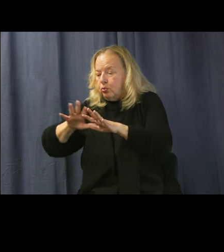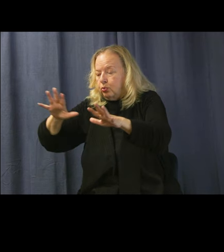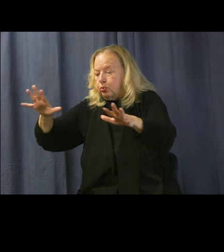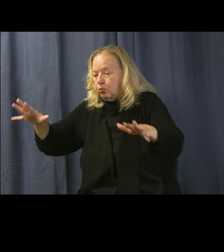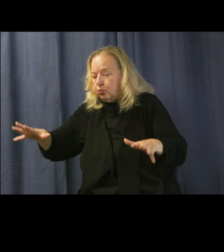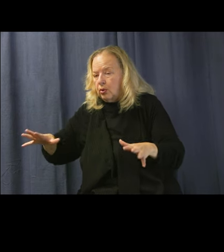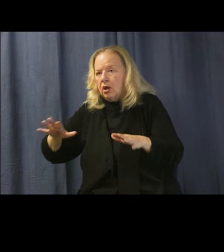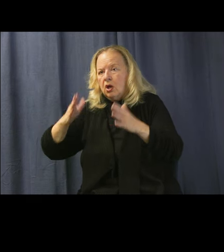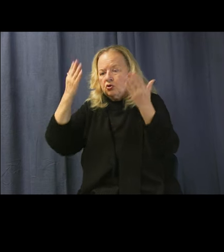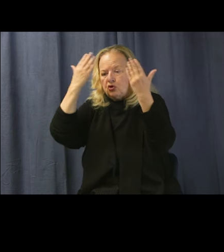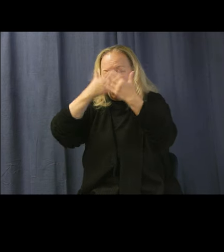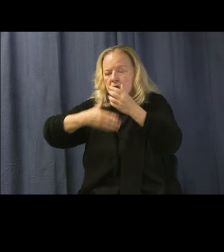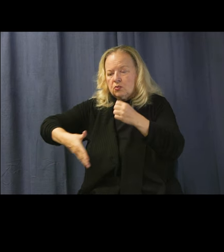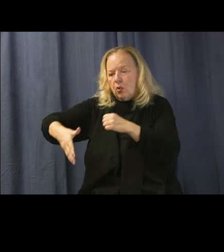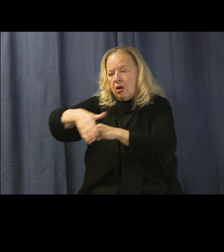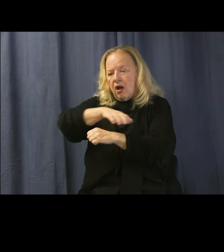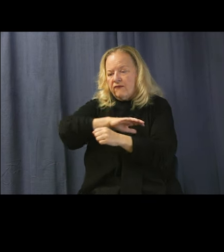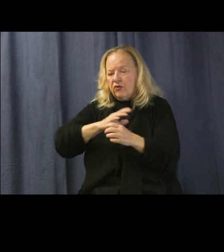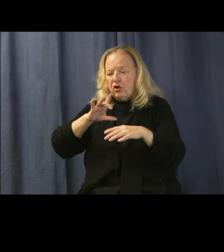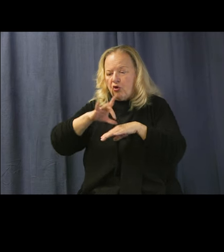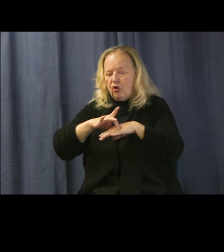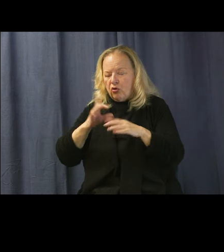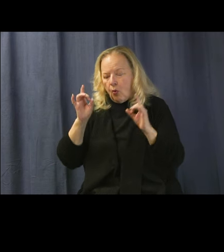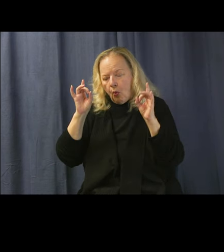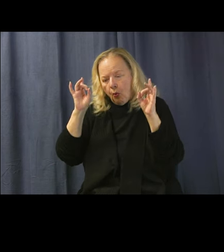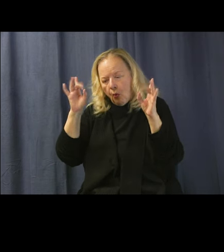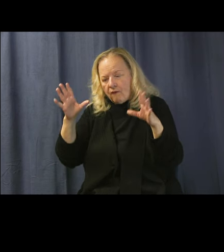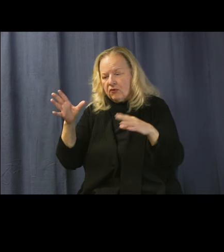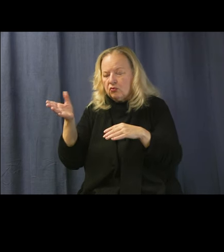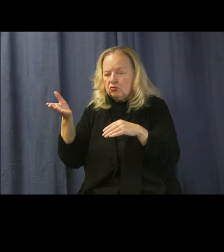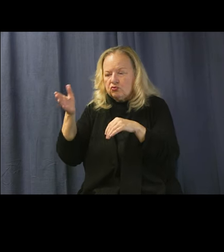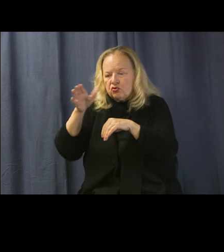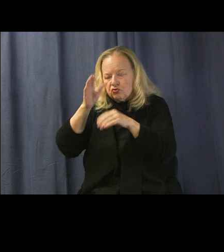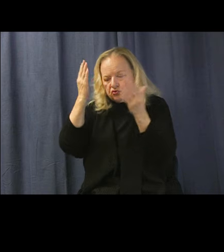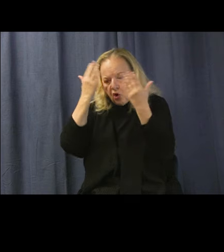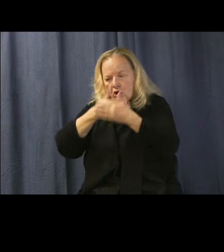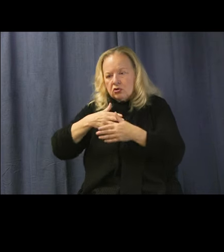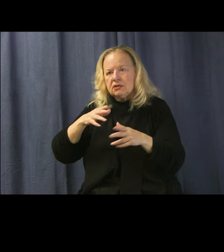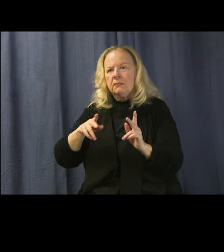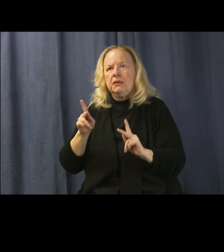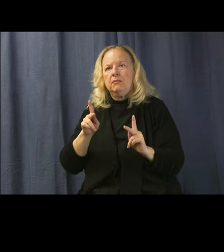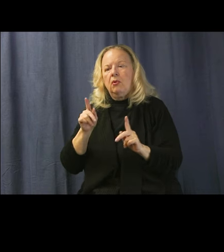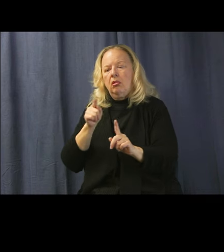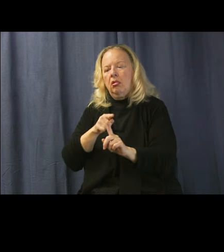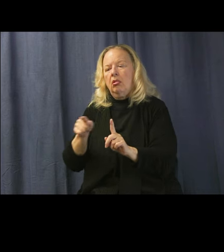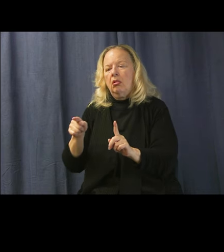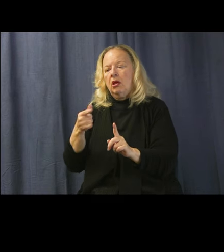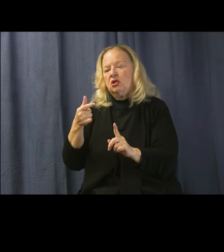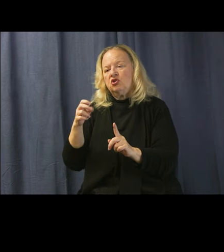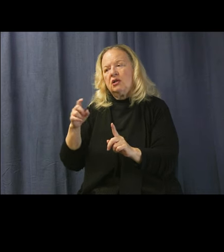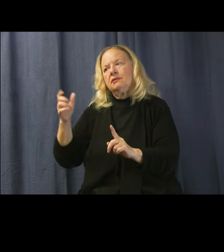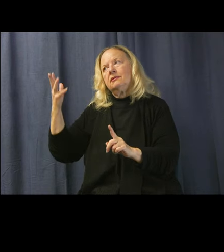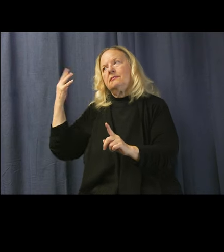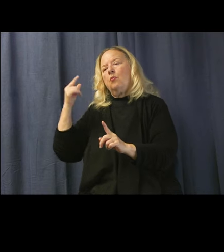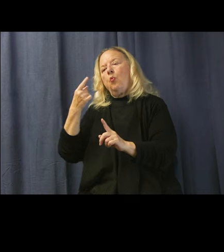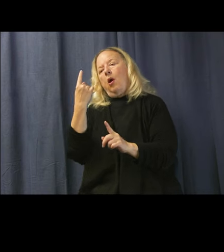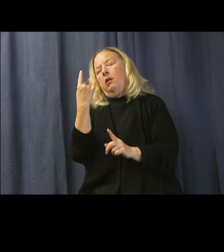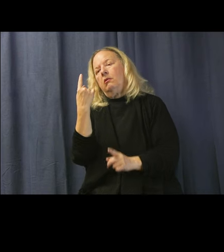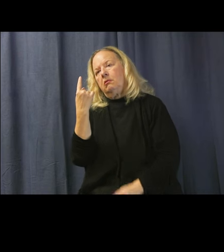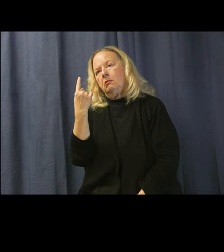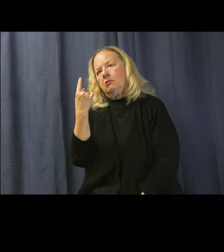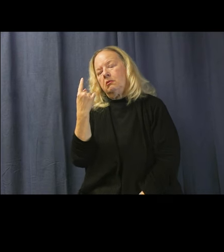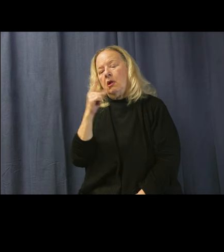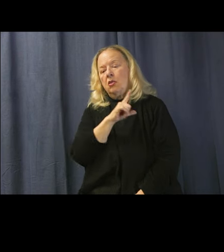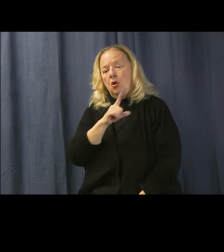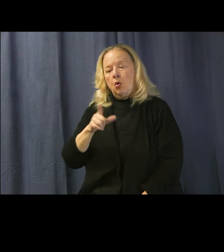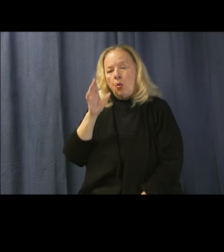Behold, darkness will cover the earth, gross darkness, the people. This is referring back to Genesis 1.